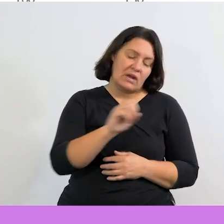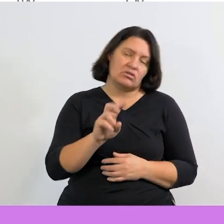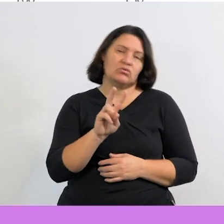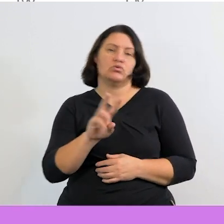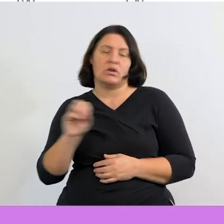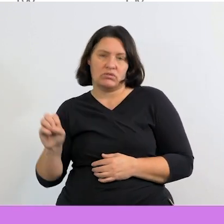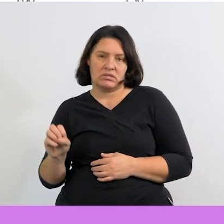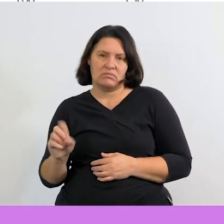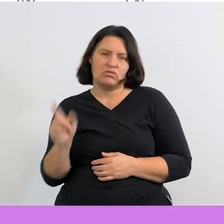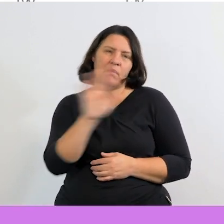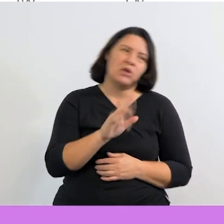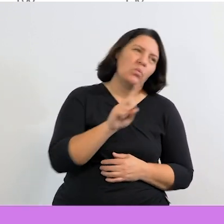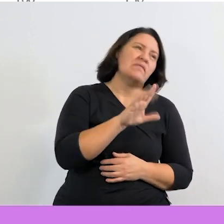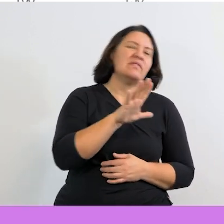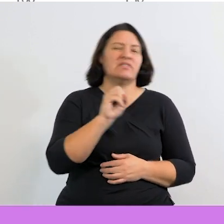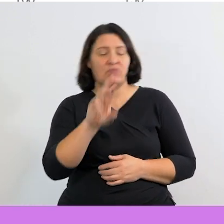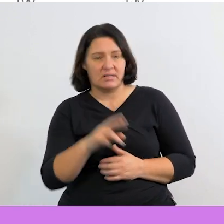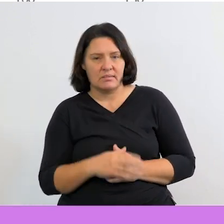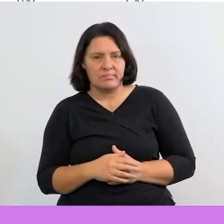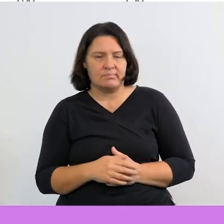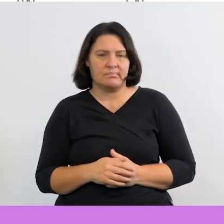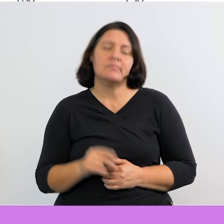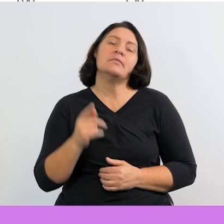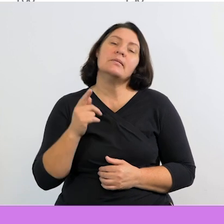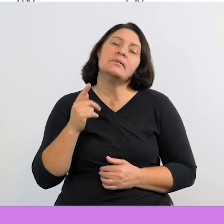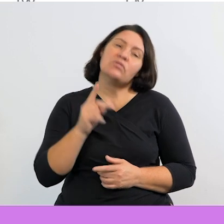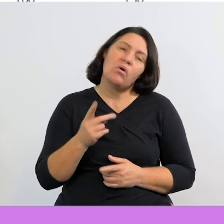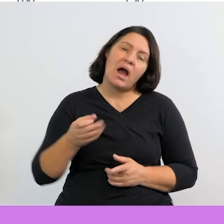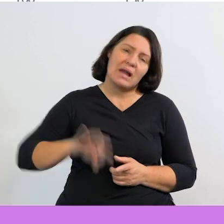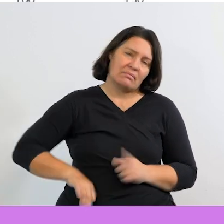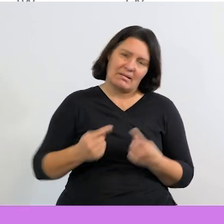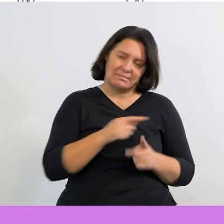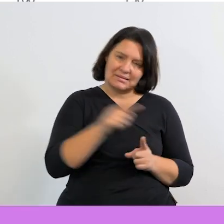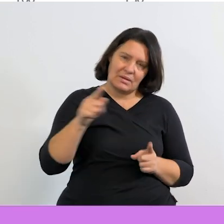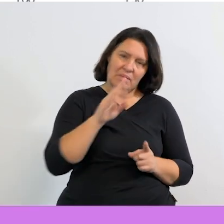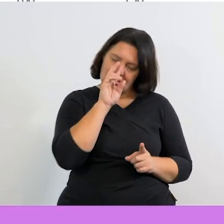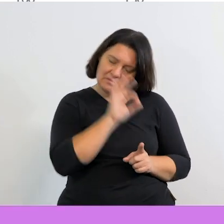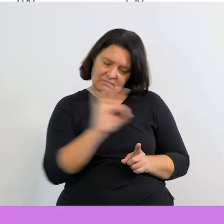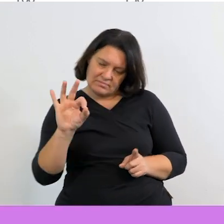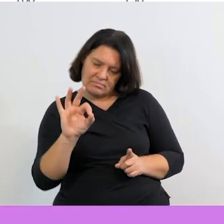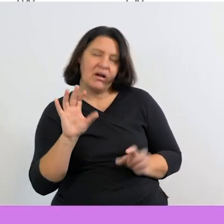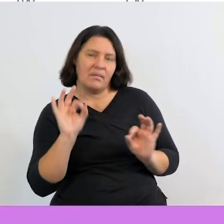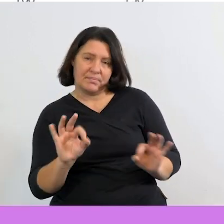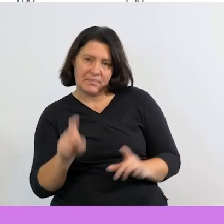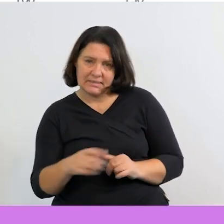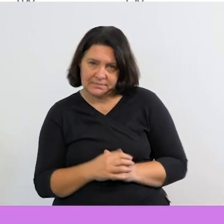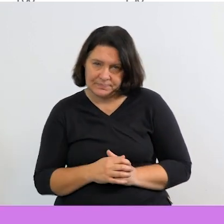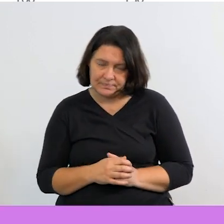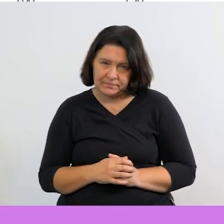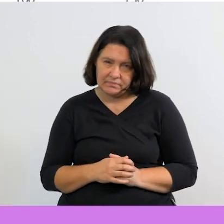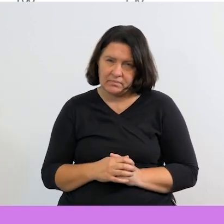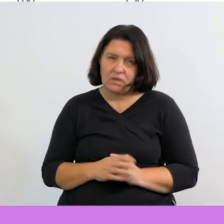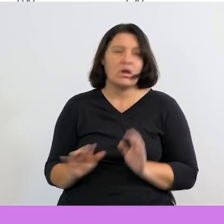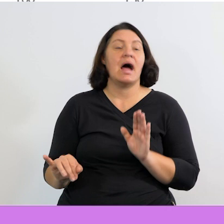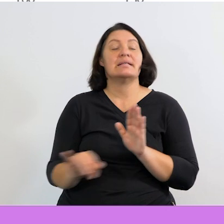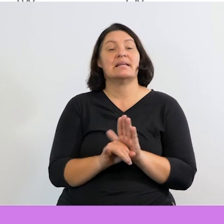and 200. That's more or less 150 rand, right? So meaning that can't be his income graph, okay, or her income graph. So